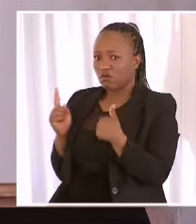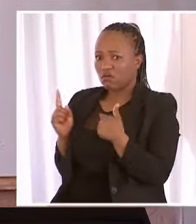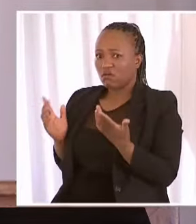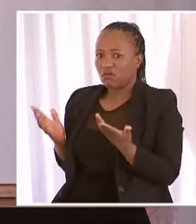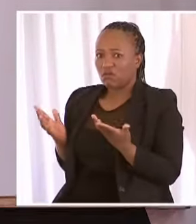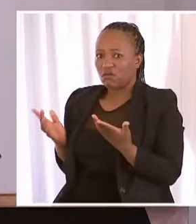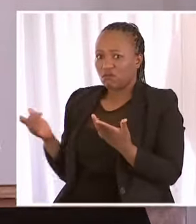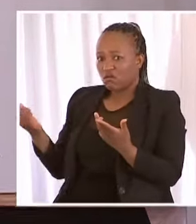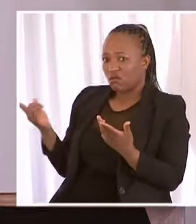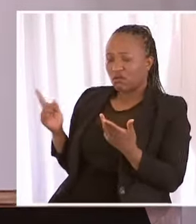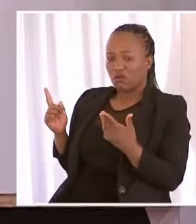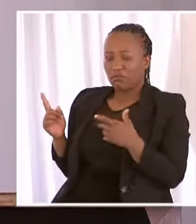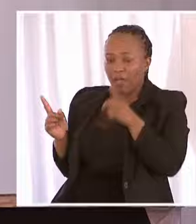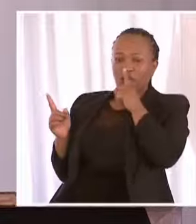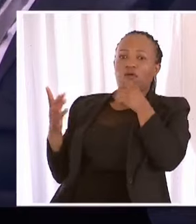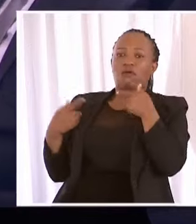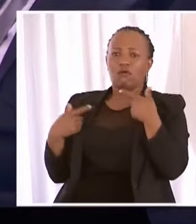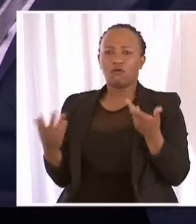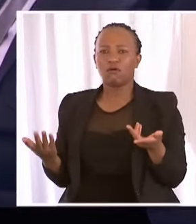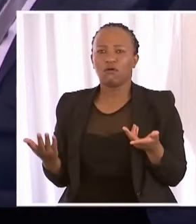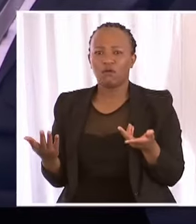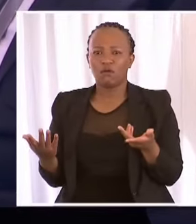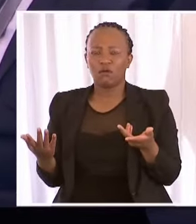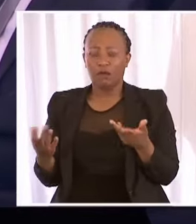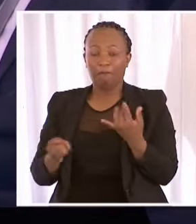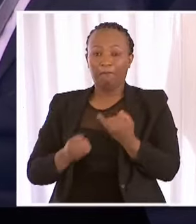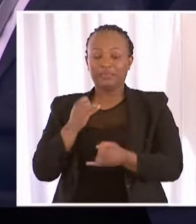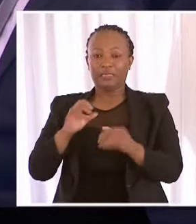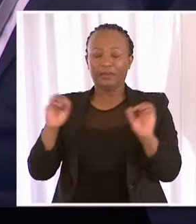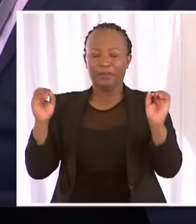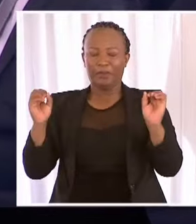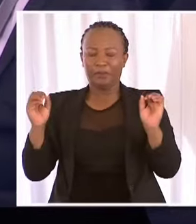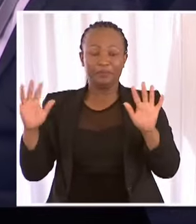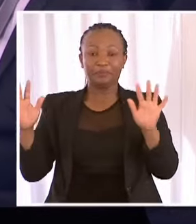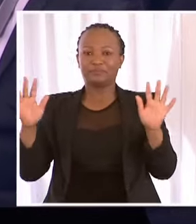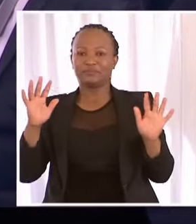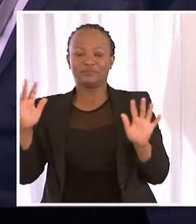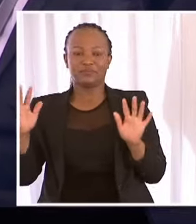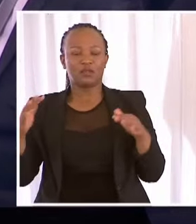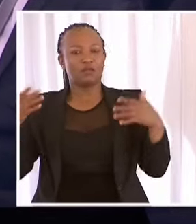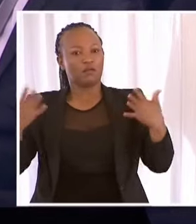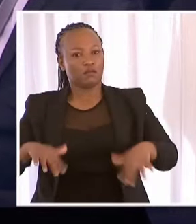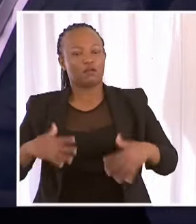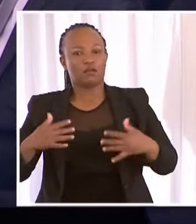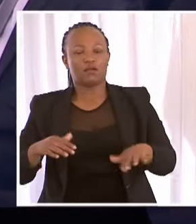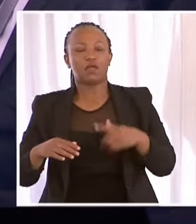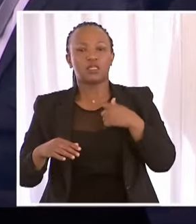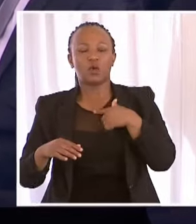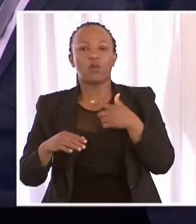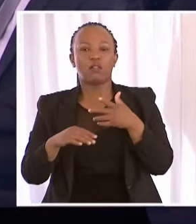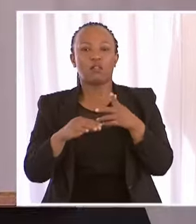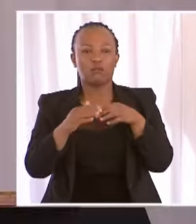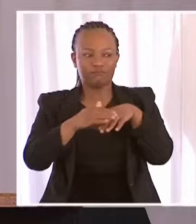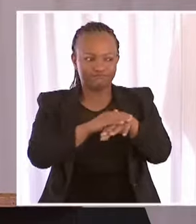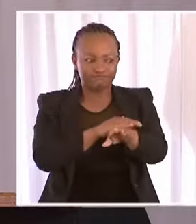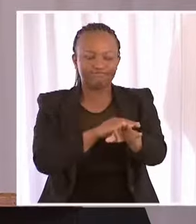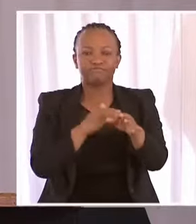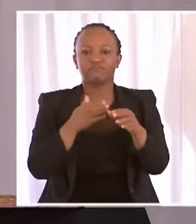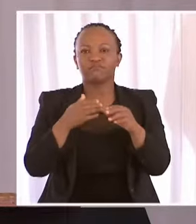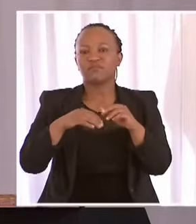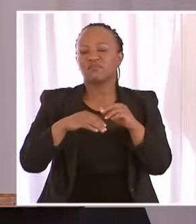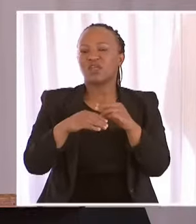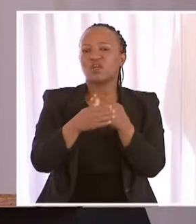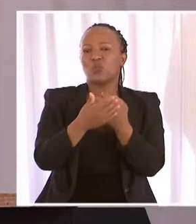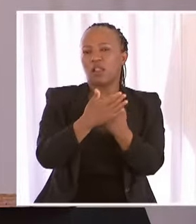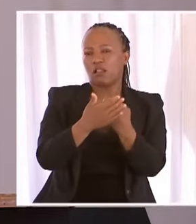Or are you just shutting me up? Make no mistake, they will be knocking on our door, Comrade Cyril,